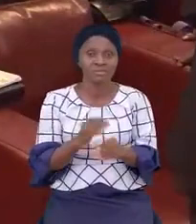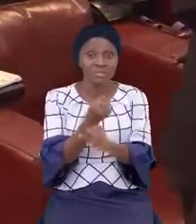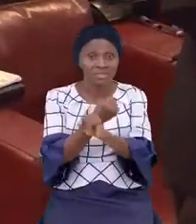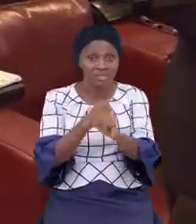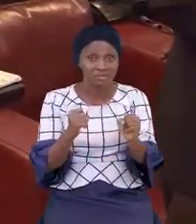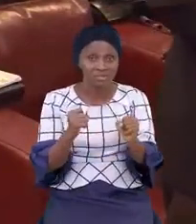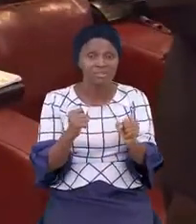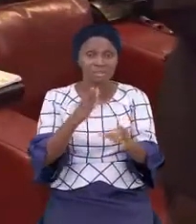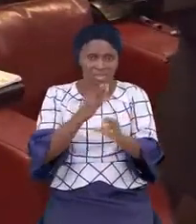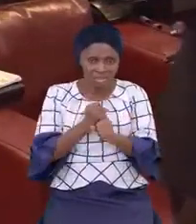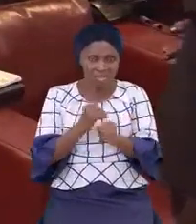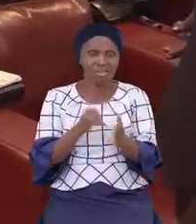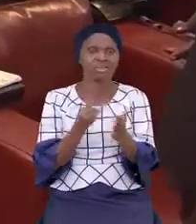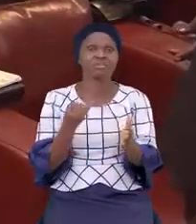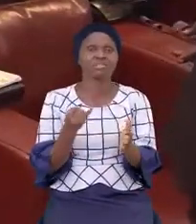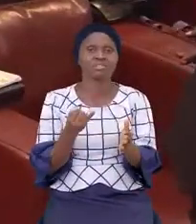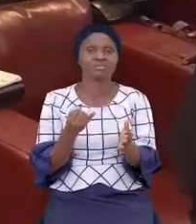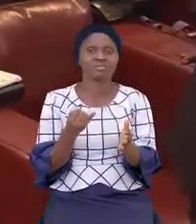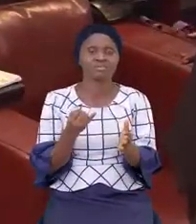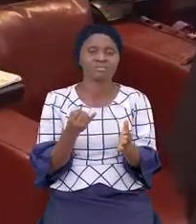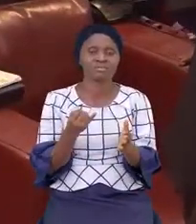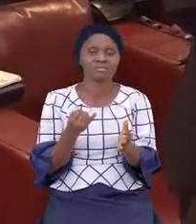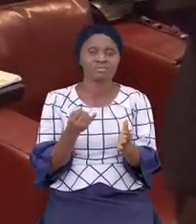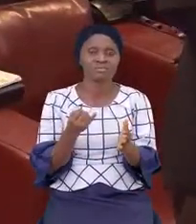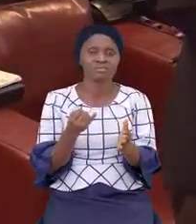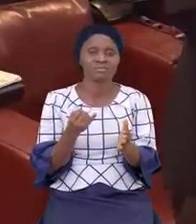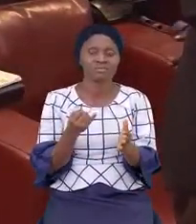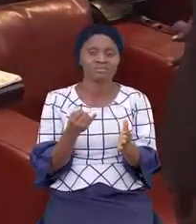Salvation, claim that promise.